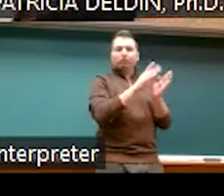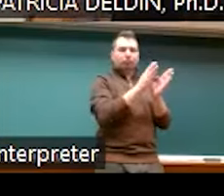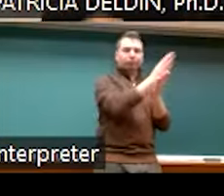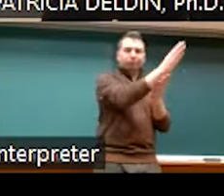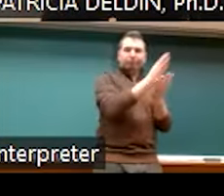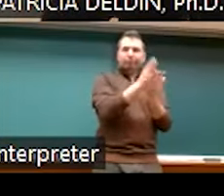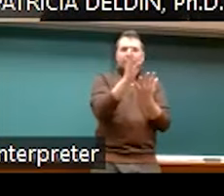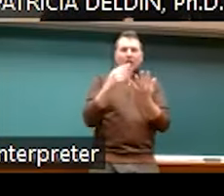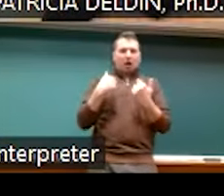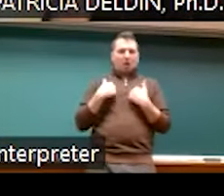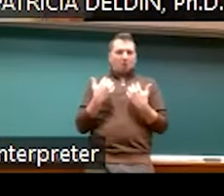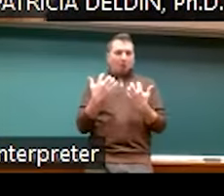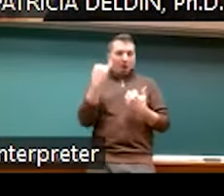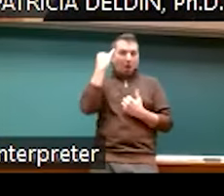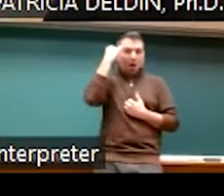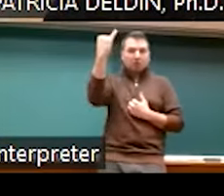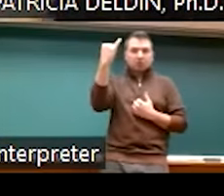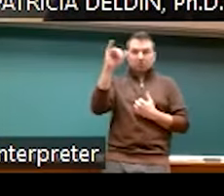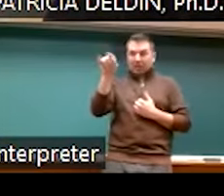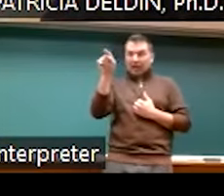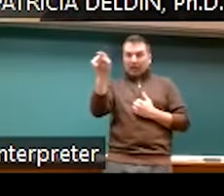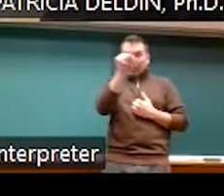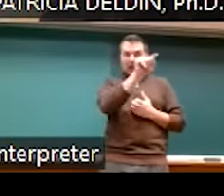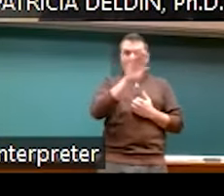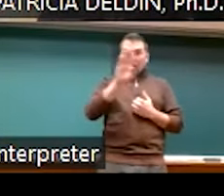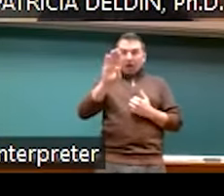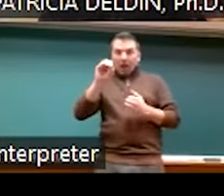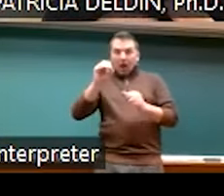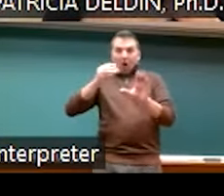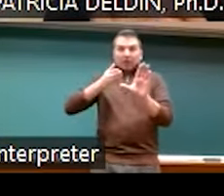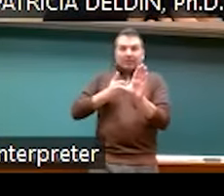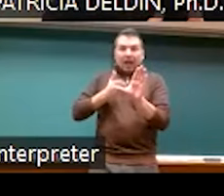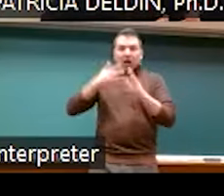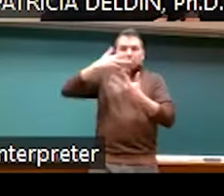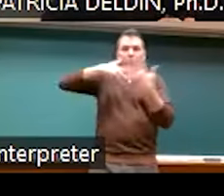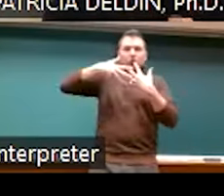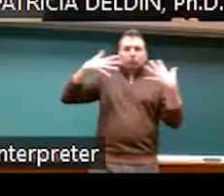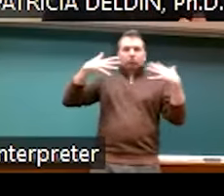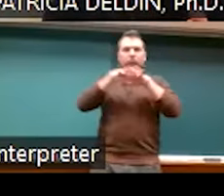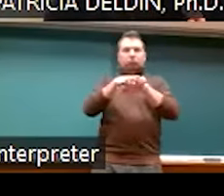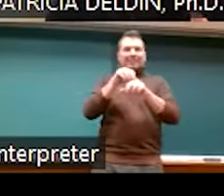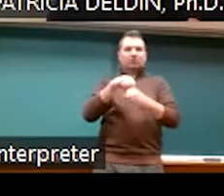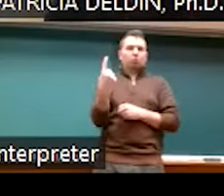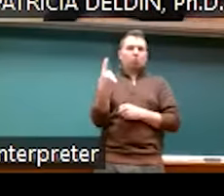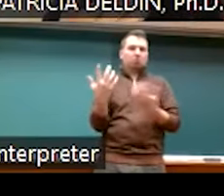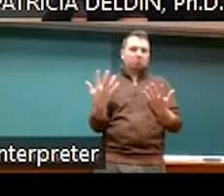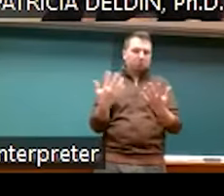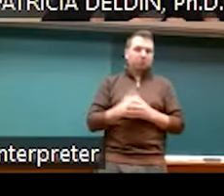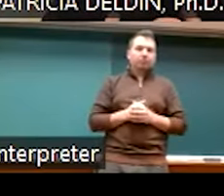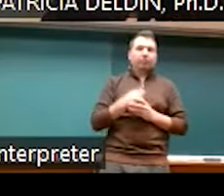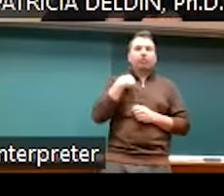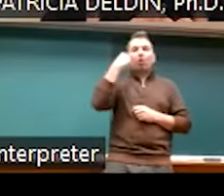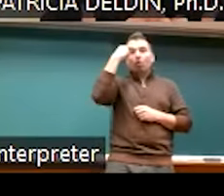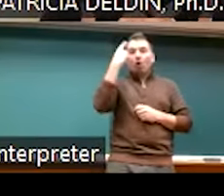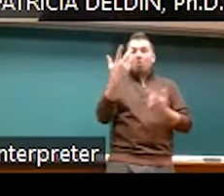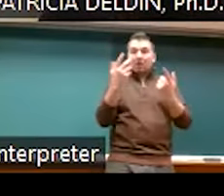new form of therapy to have a biopsychosocial approach. I was also very interested in studying it or building a